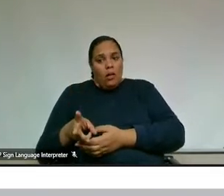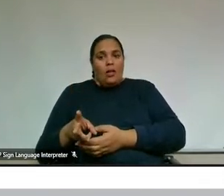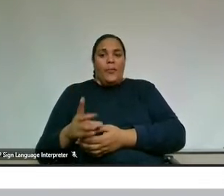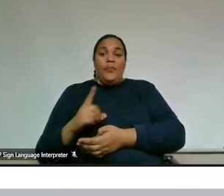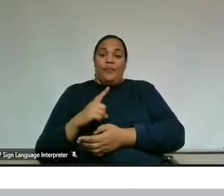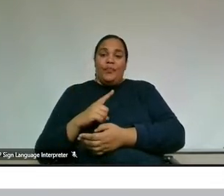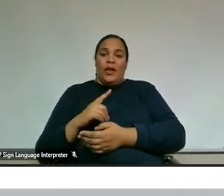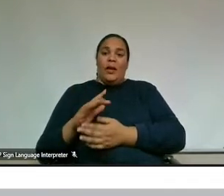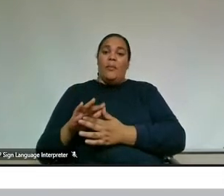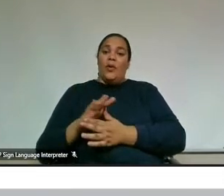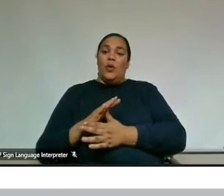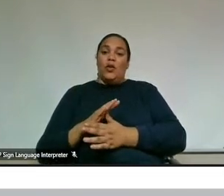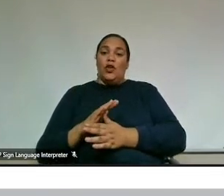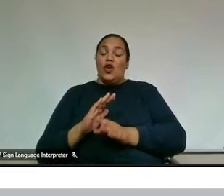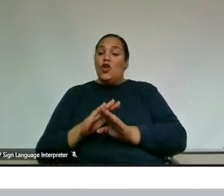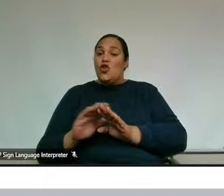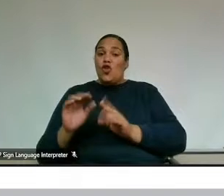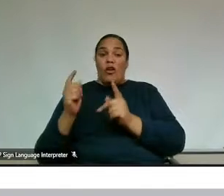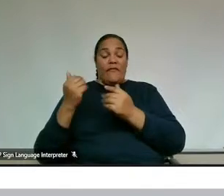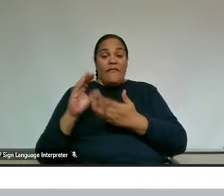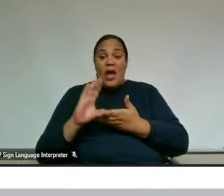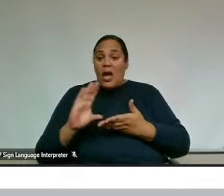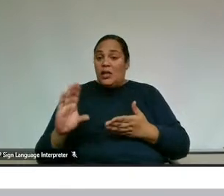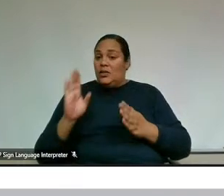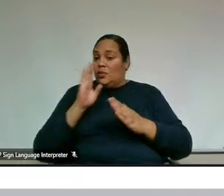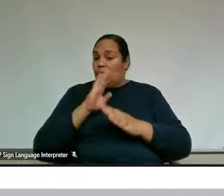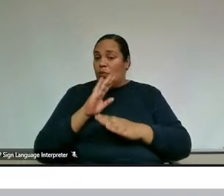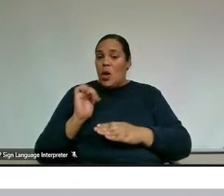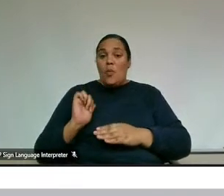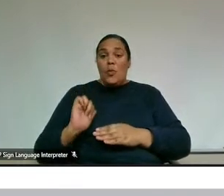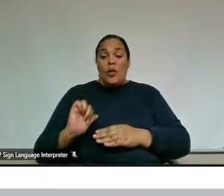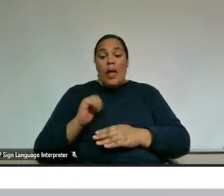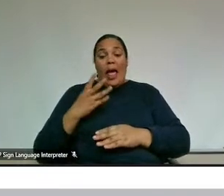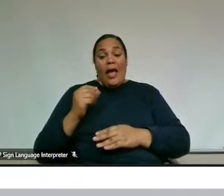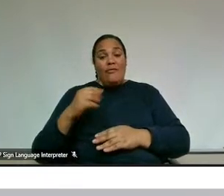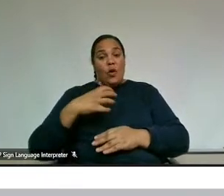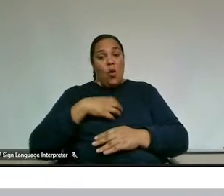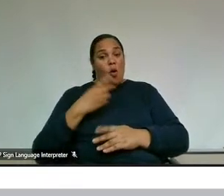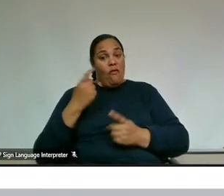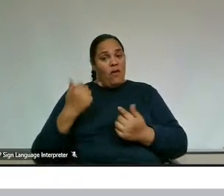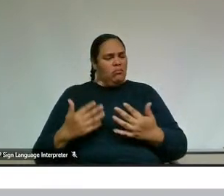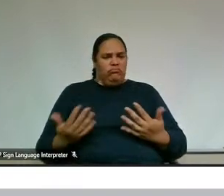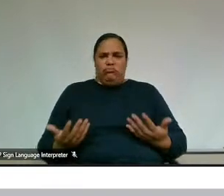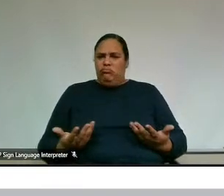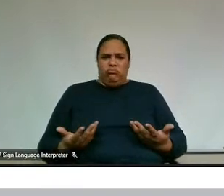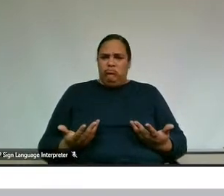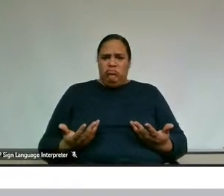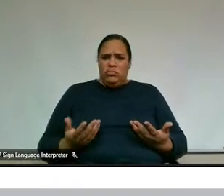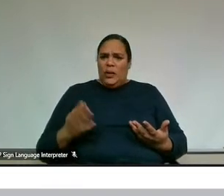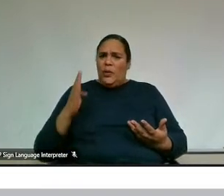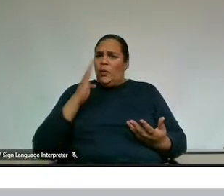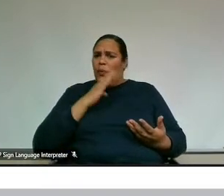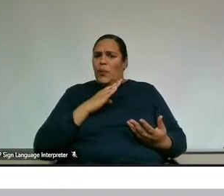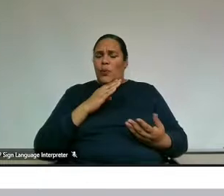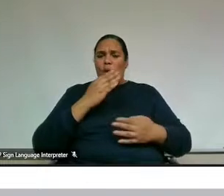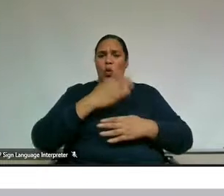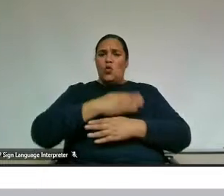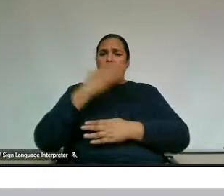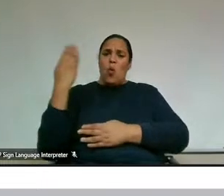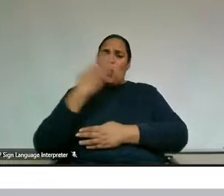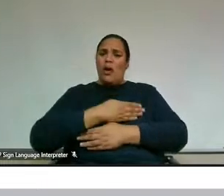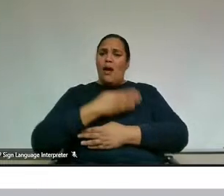because it is not financed. The municipality doesn't have, because there's no toll gates